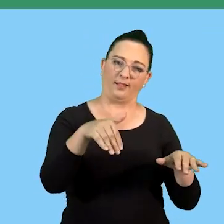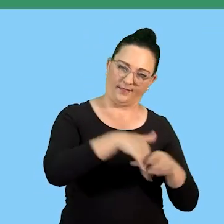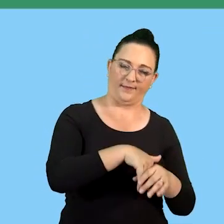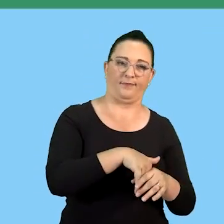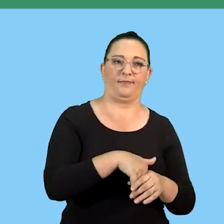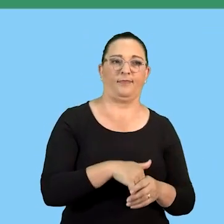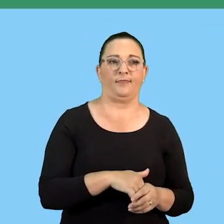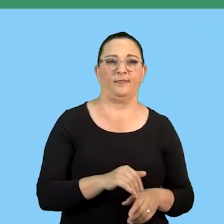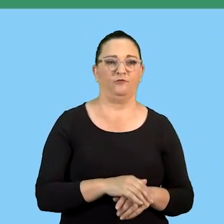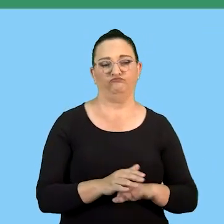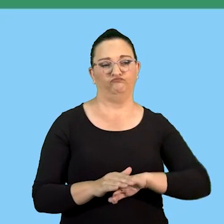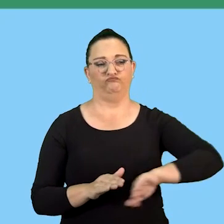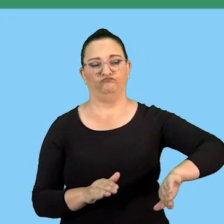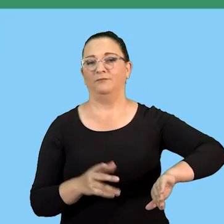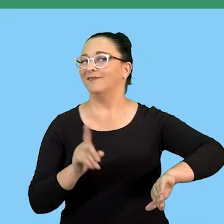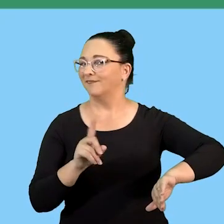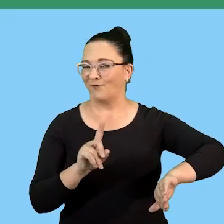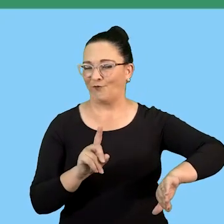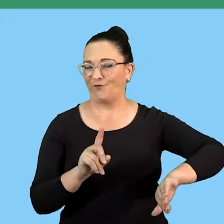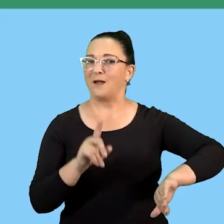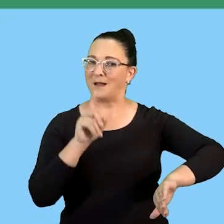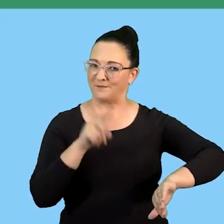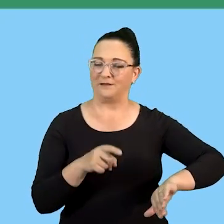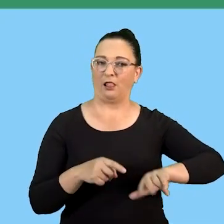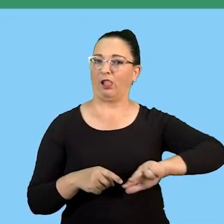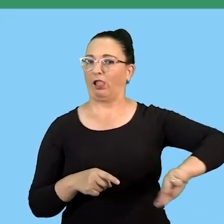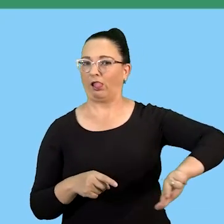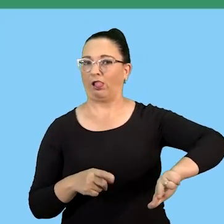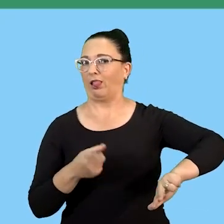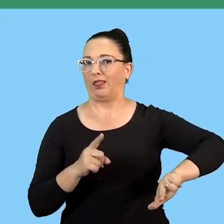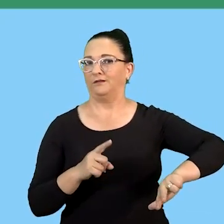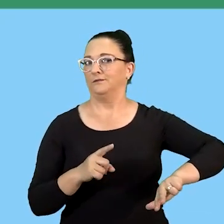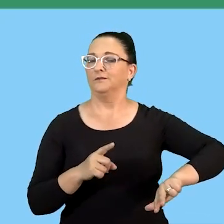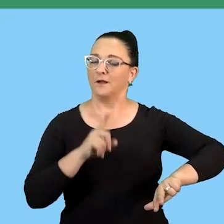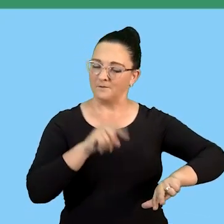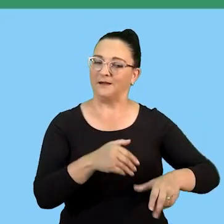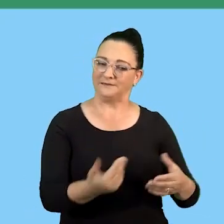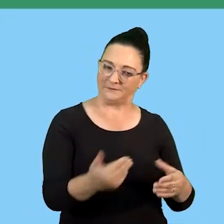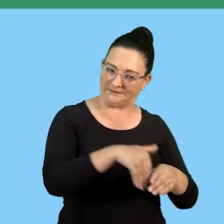decision-making. They should not be put aside, or they should not be neglected or marginalized in